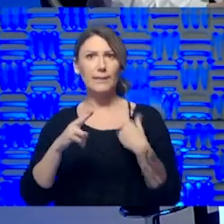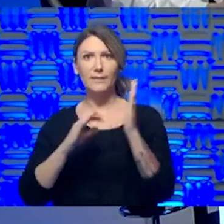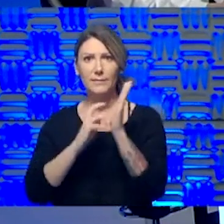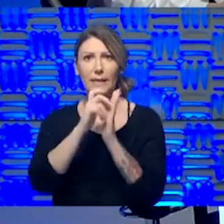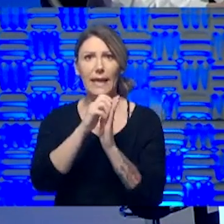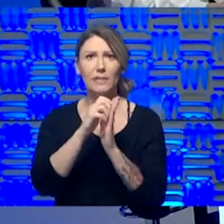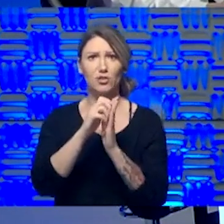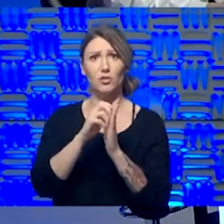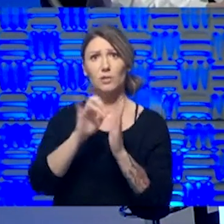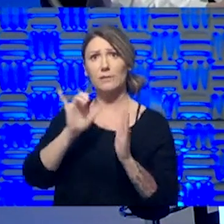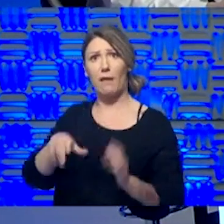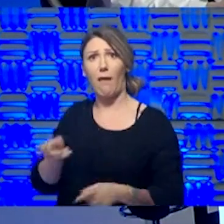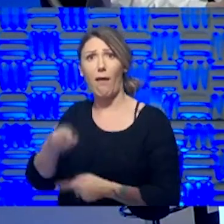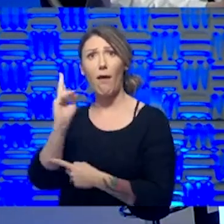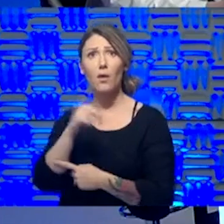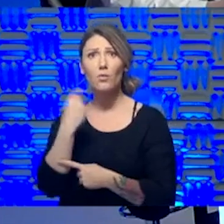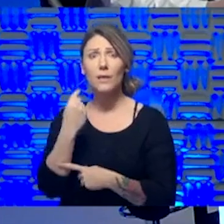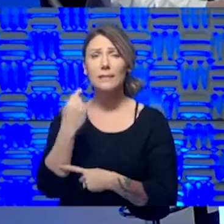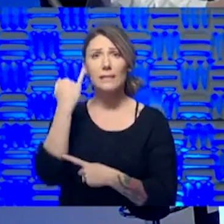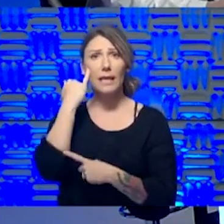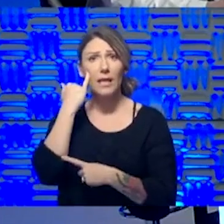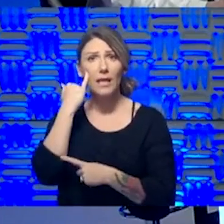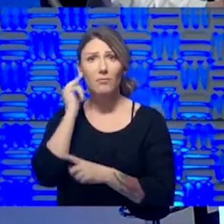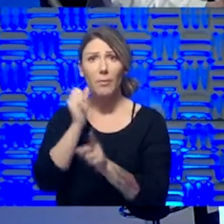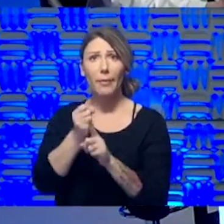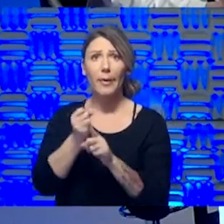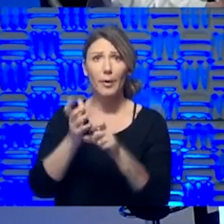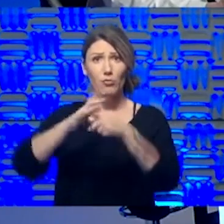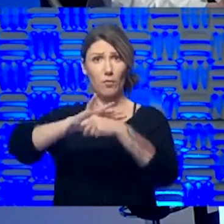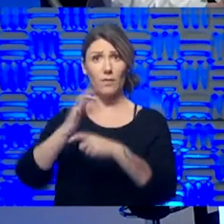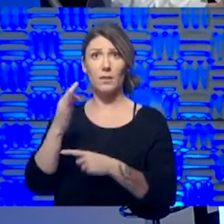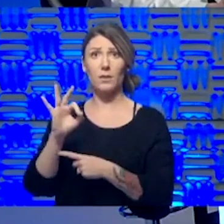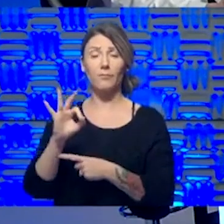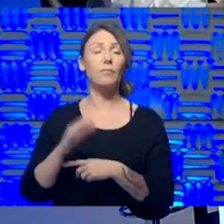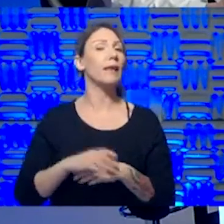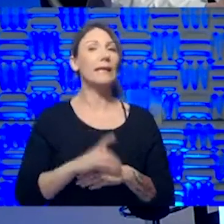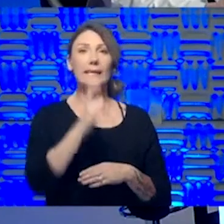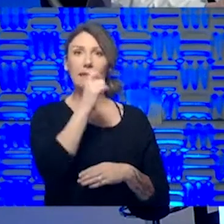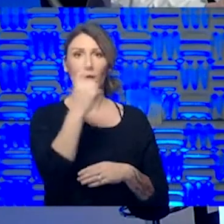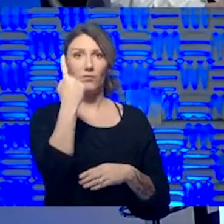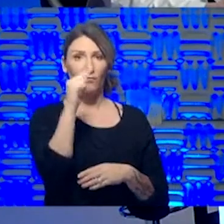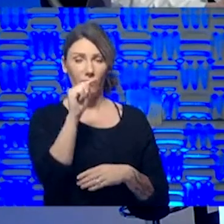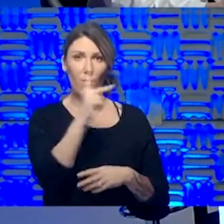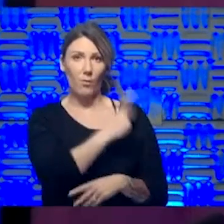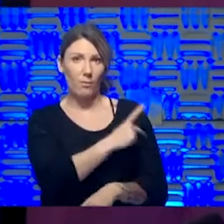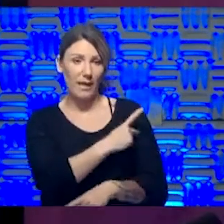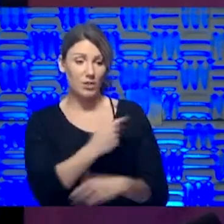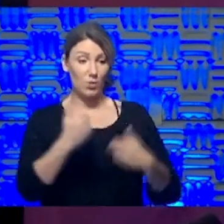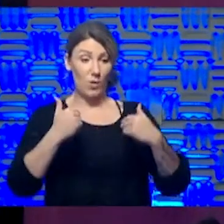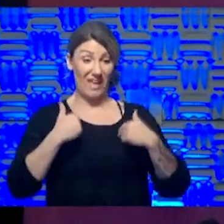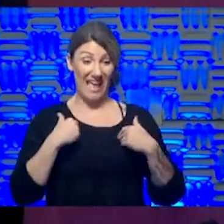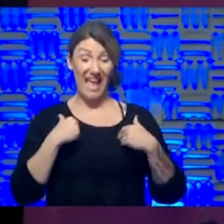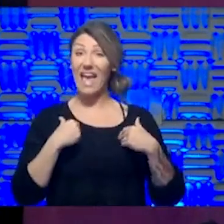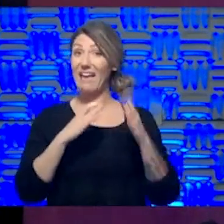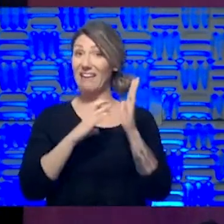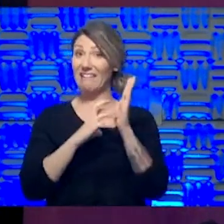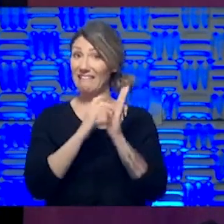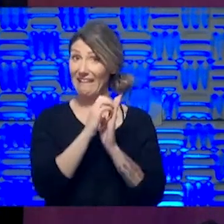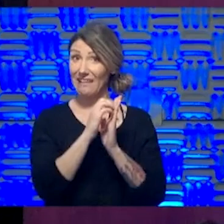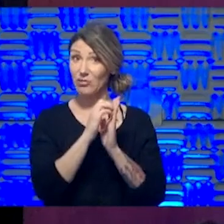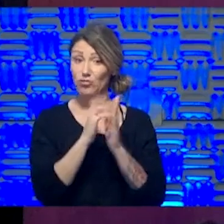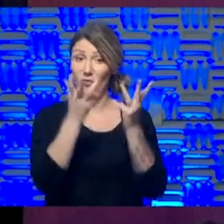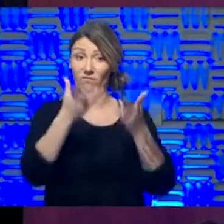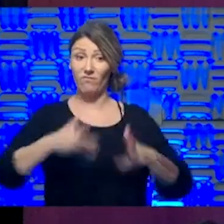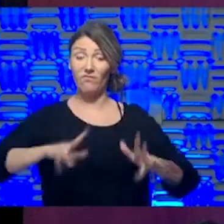get COVID-19? Not for patients who've had cancer and they're pretty far out from treatment,